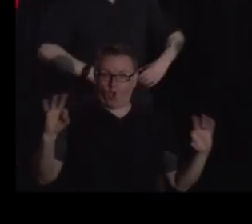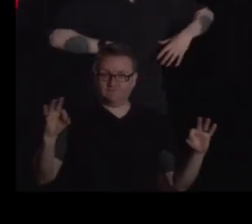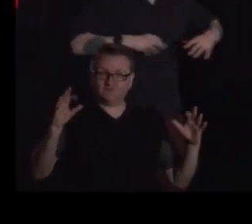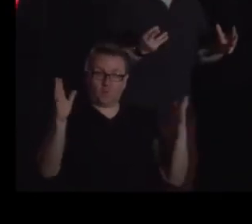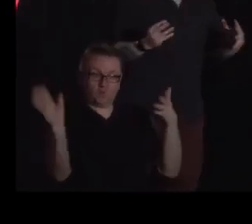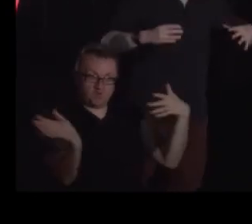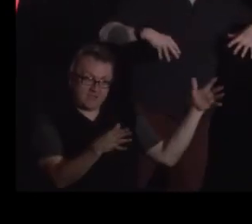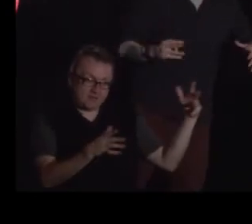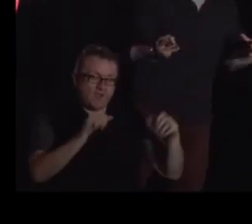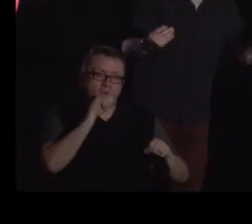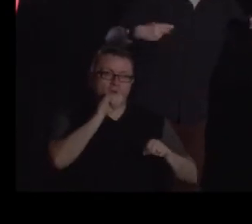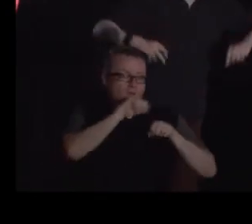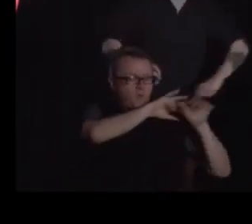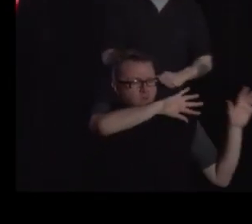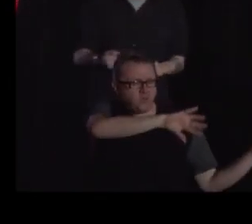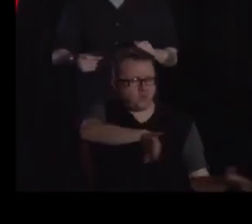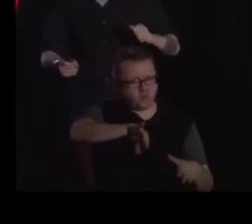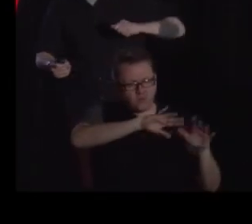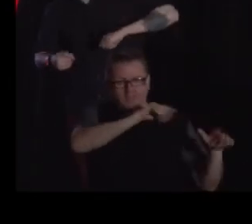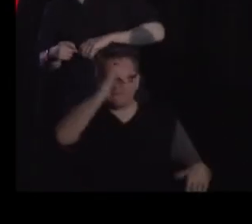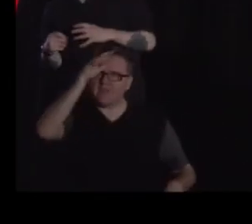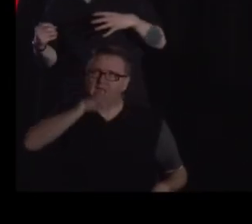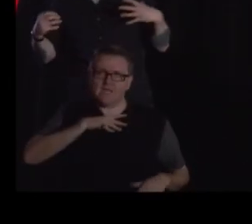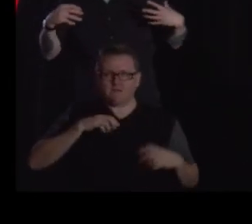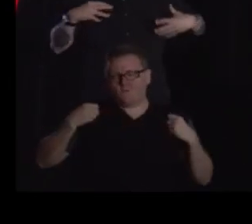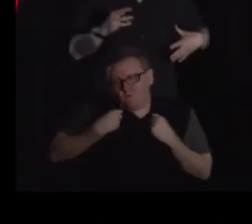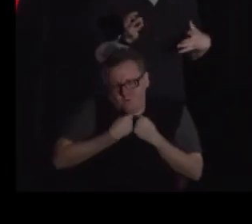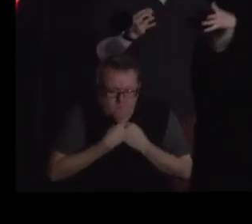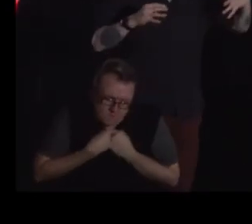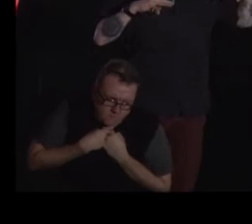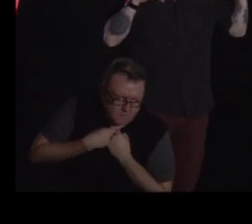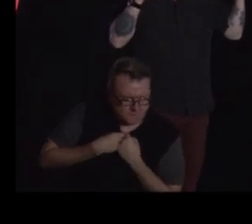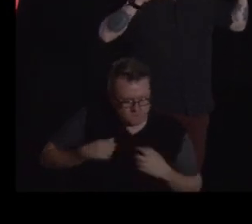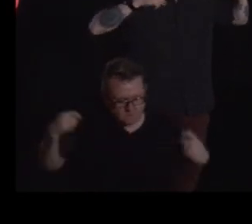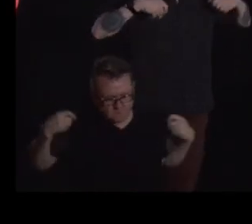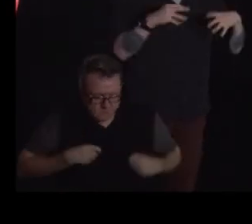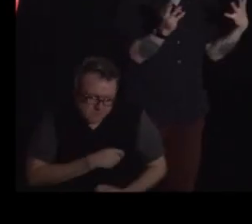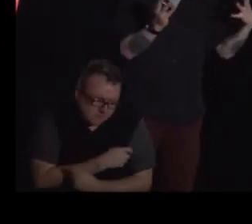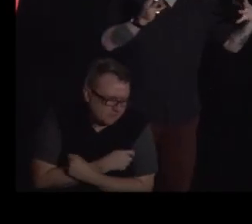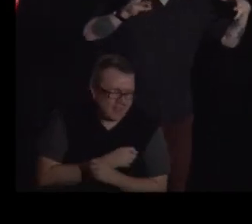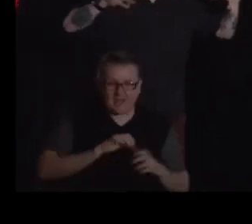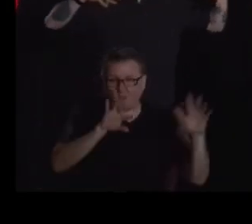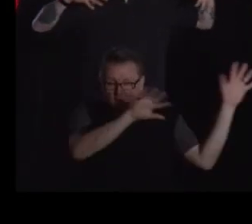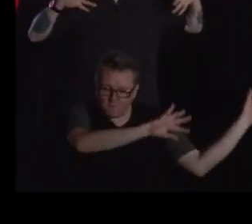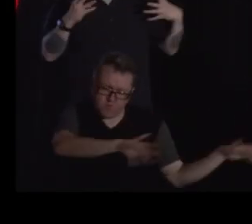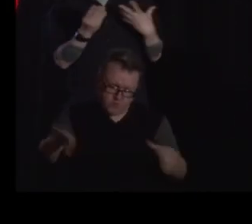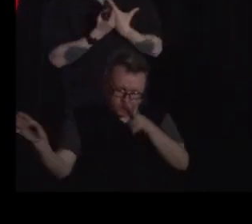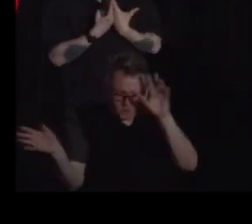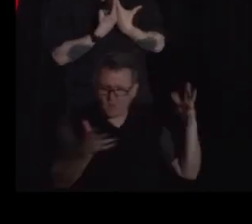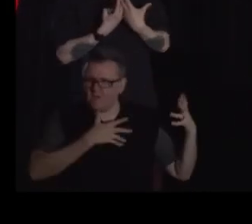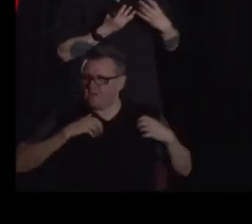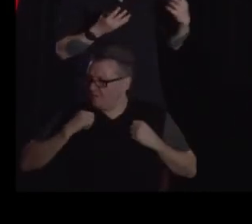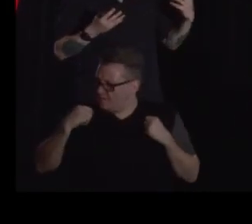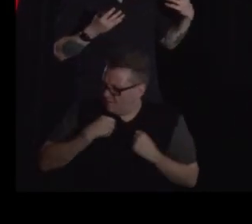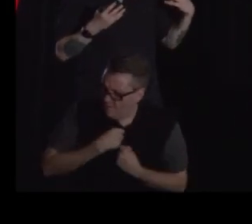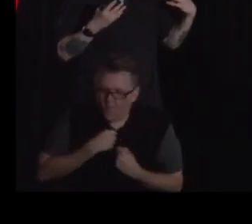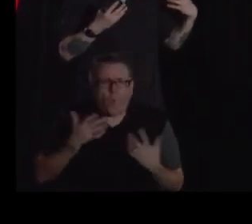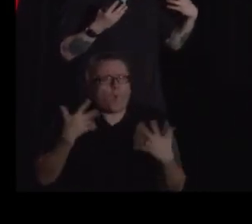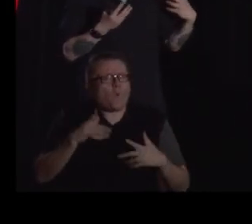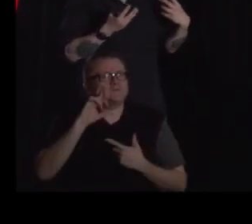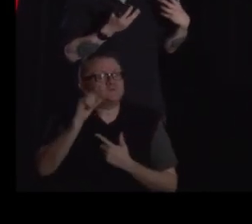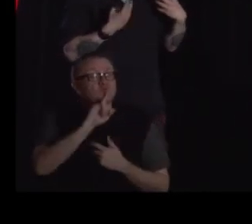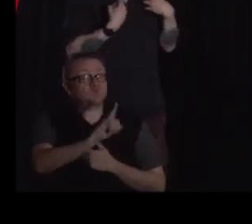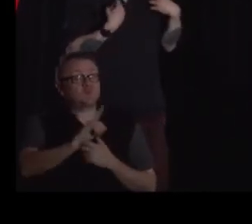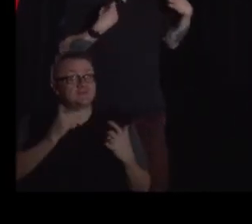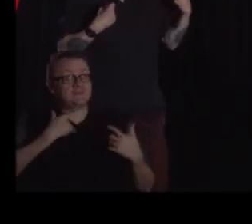quickly. And he huffs and he puffs and he blows, and he's sort of angry and violent in his ways, and just trying